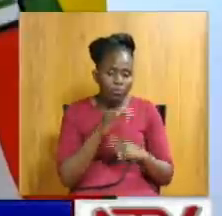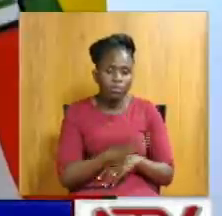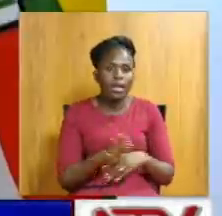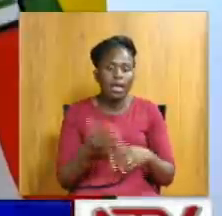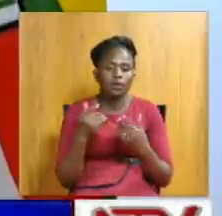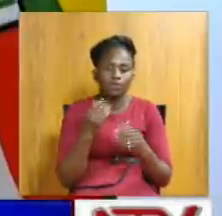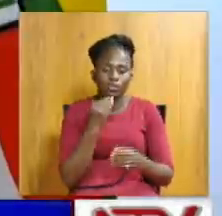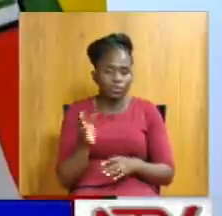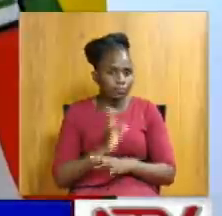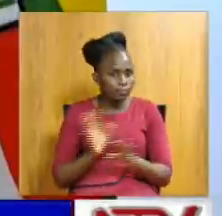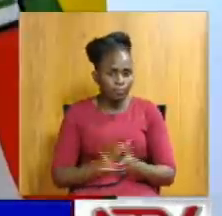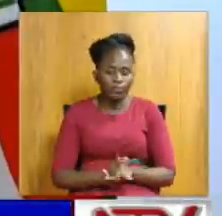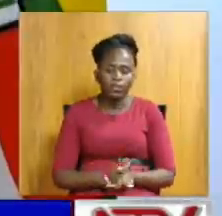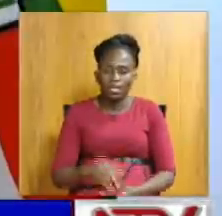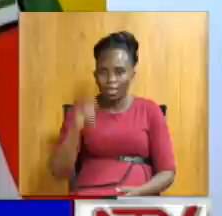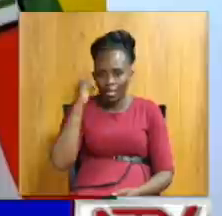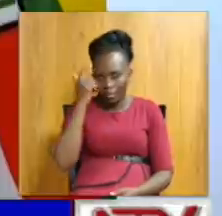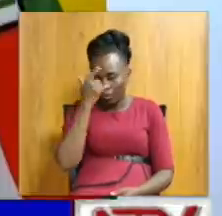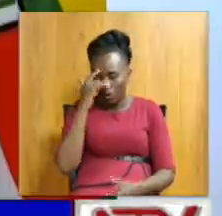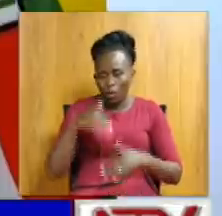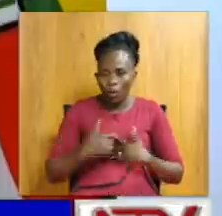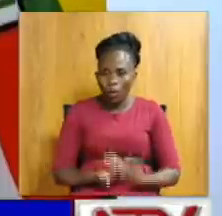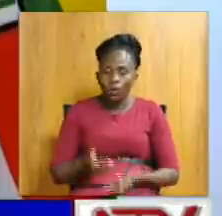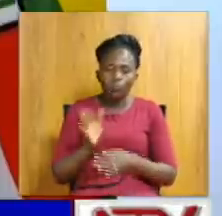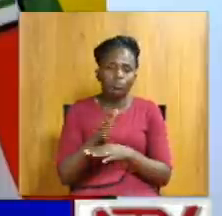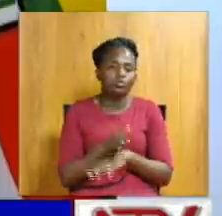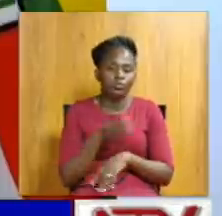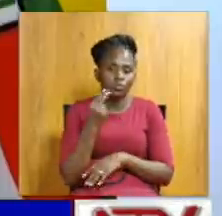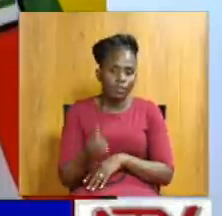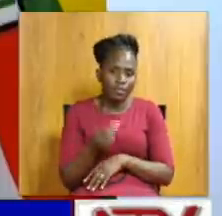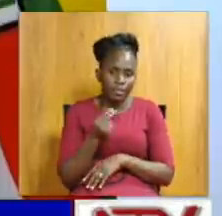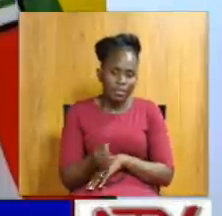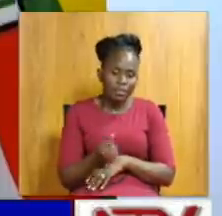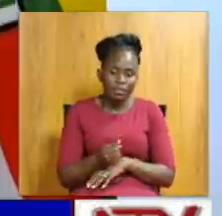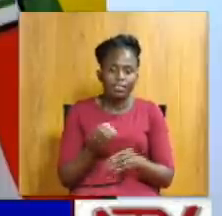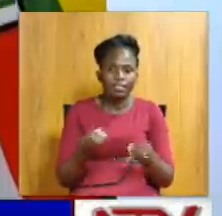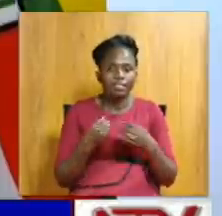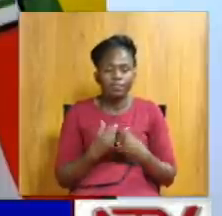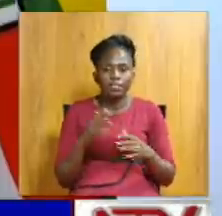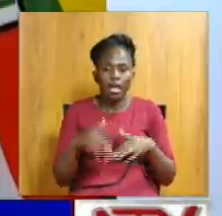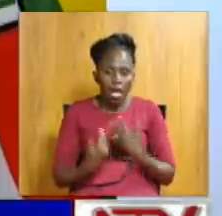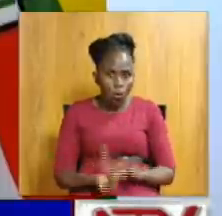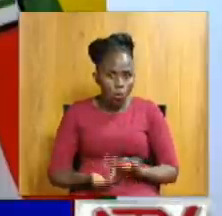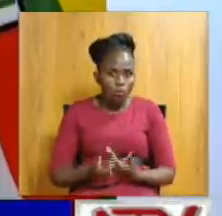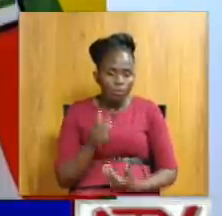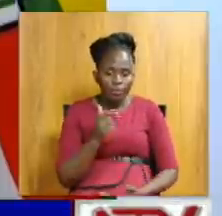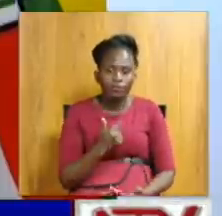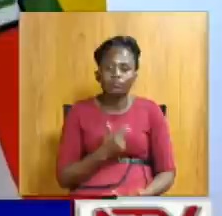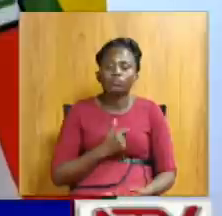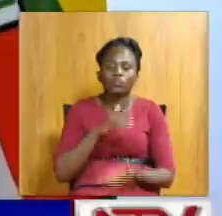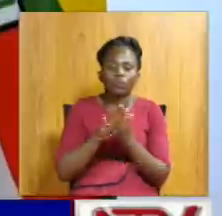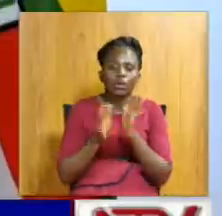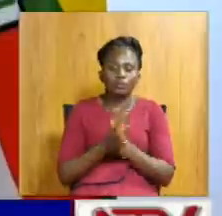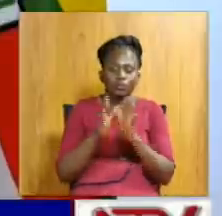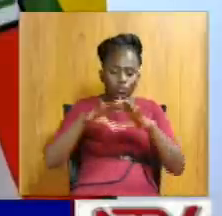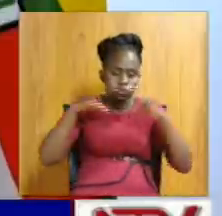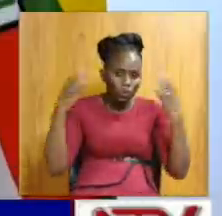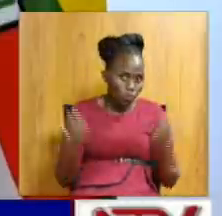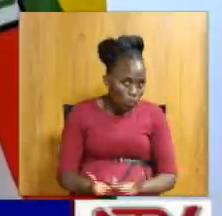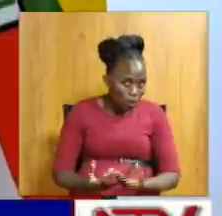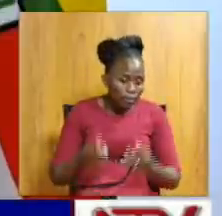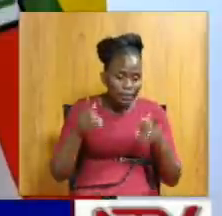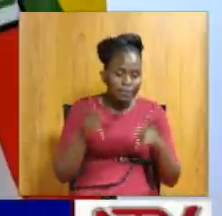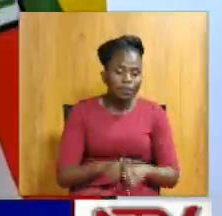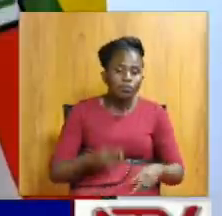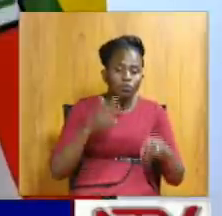and government, Minister of Finance, giving high price treasury bills to the world in order to borrow from